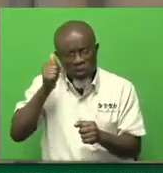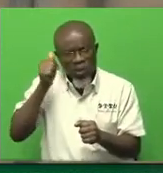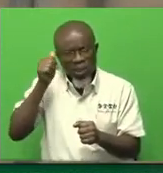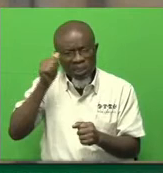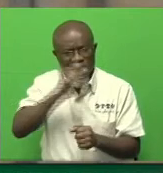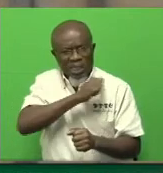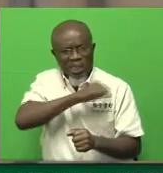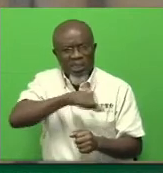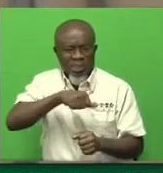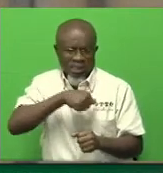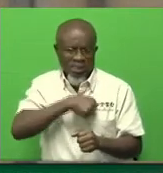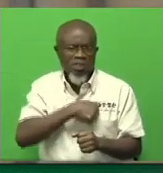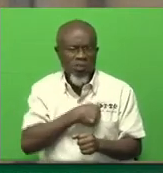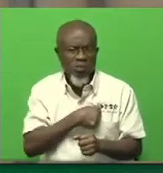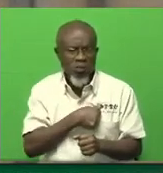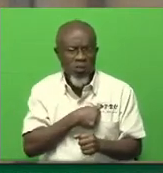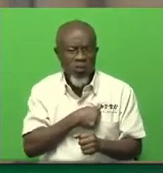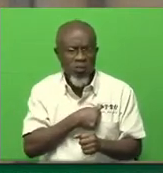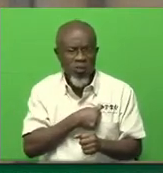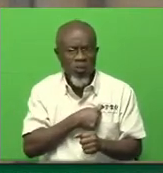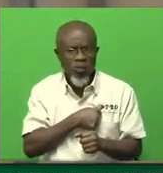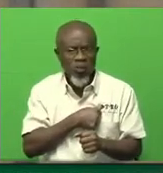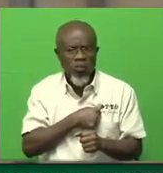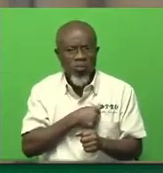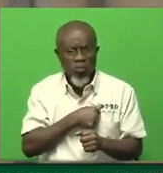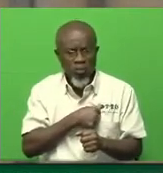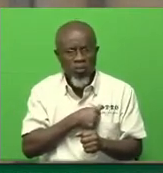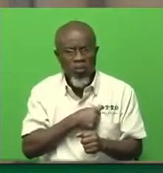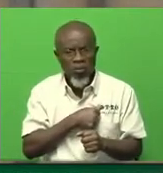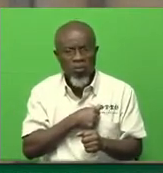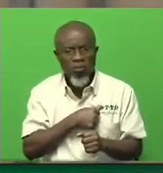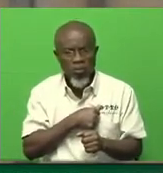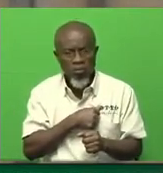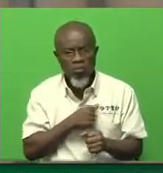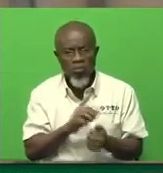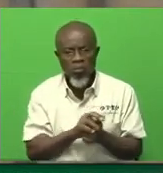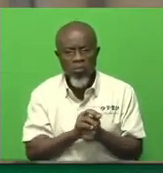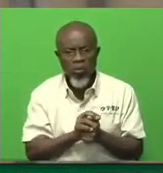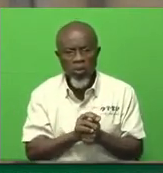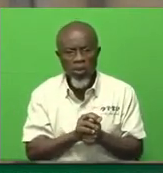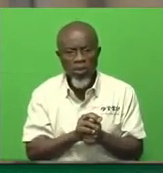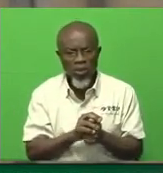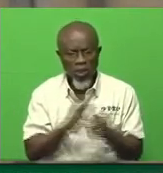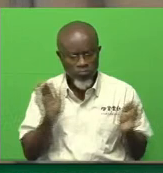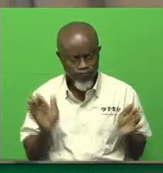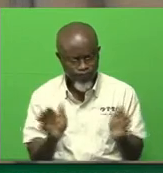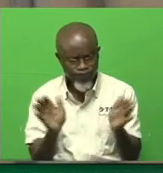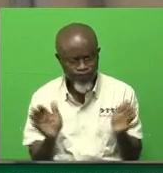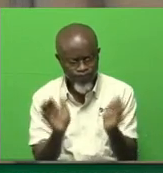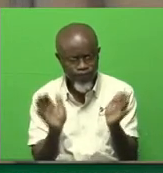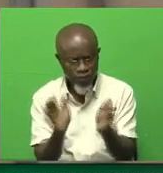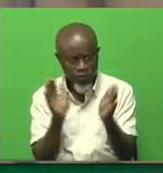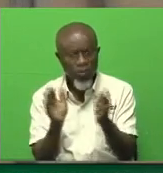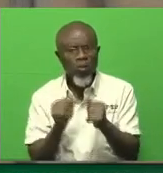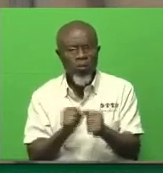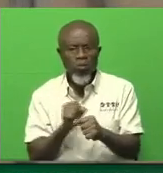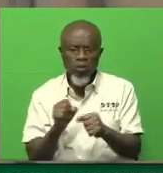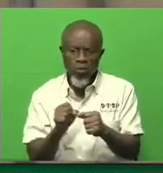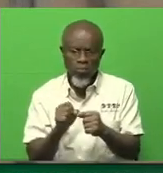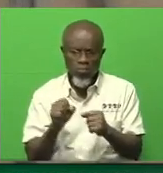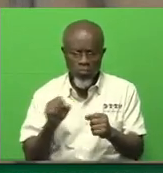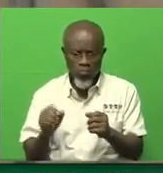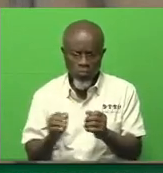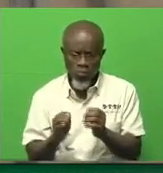to do with stigma actions and approaches to promote and protect mental health and integrate